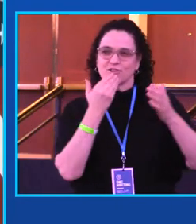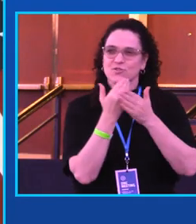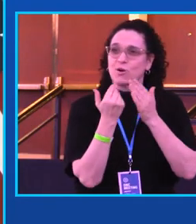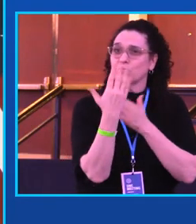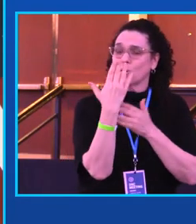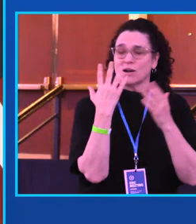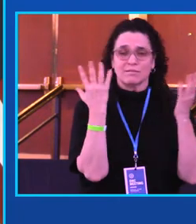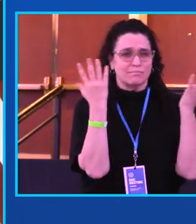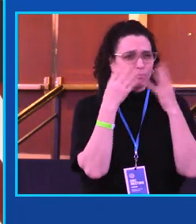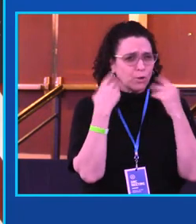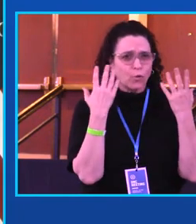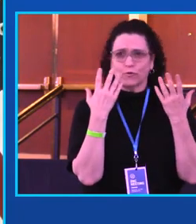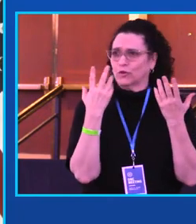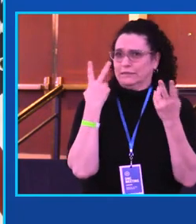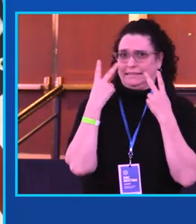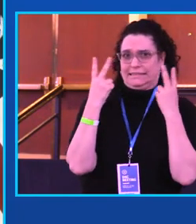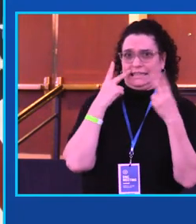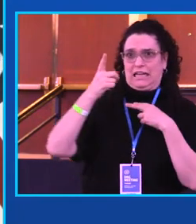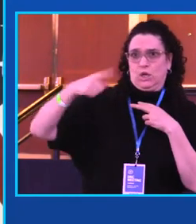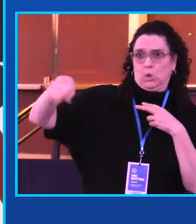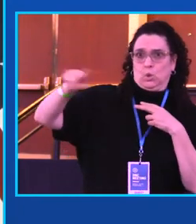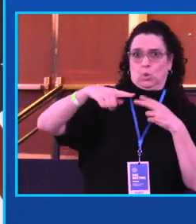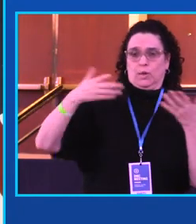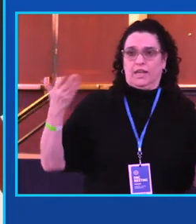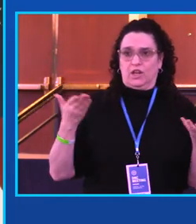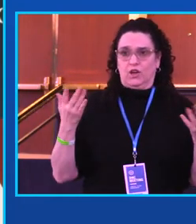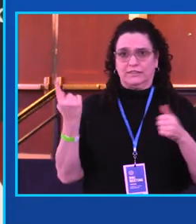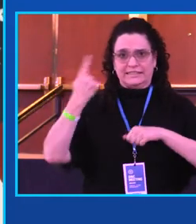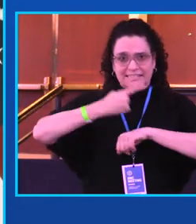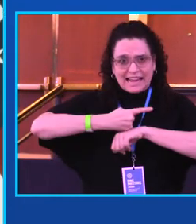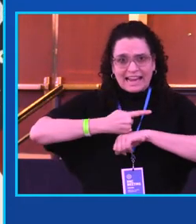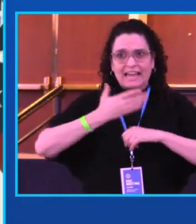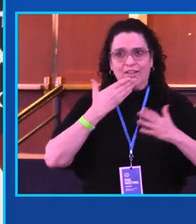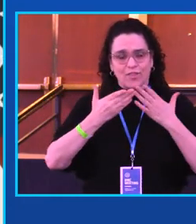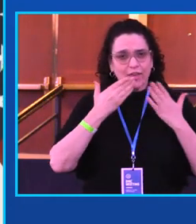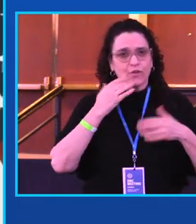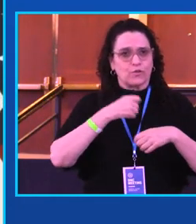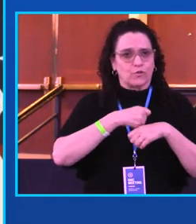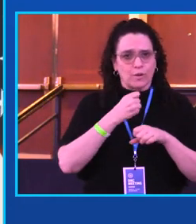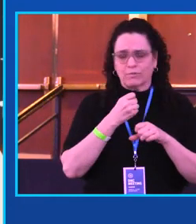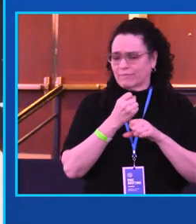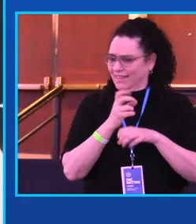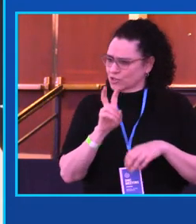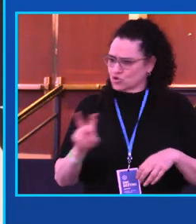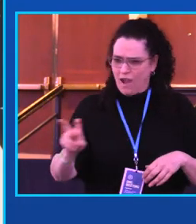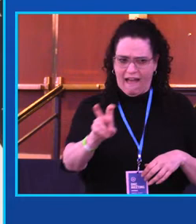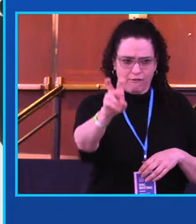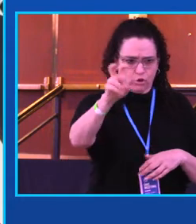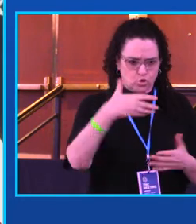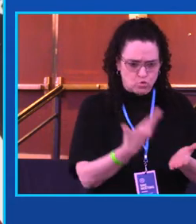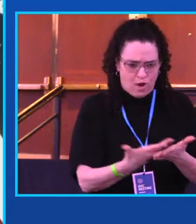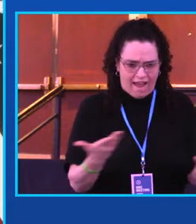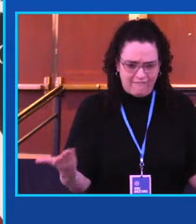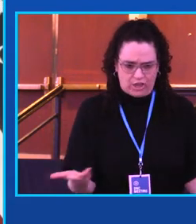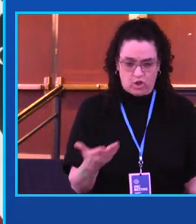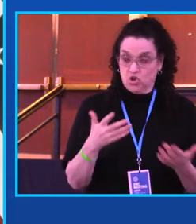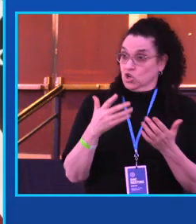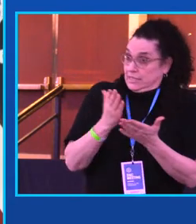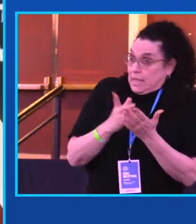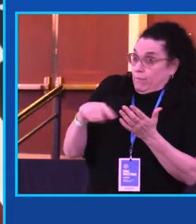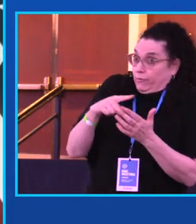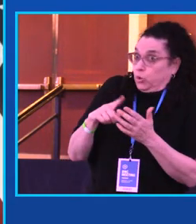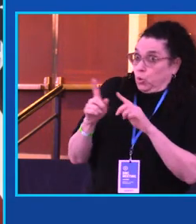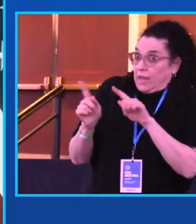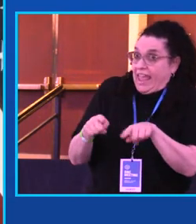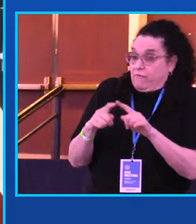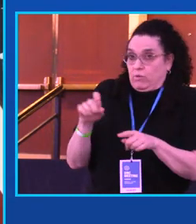absolutely wonderful to see all of you here this morning. Thank you for making the travels across the country and for some across the globe to be here for our